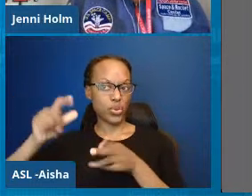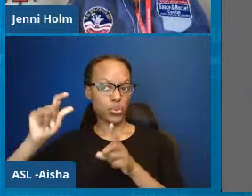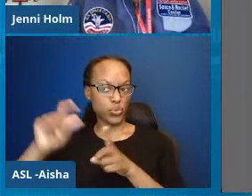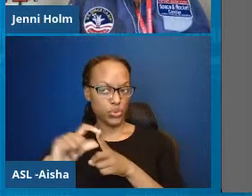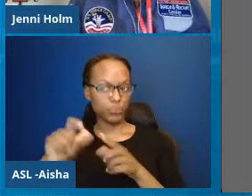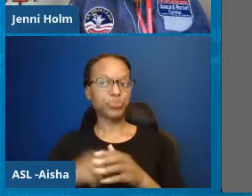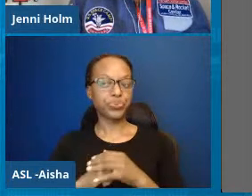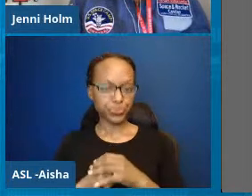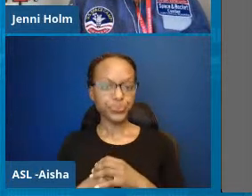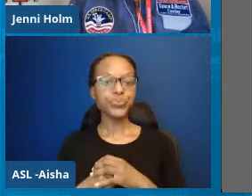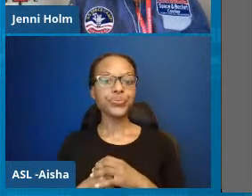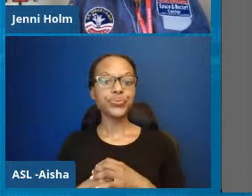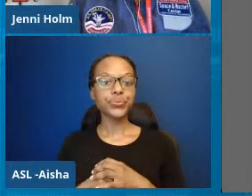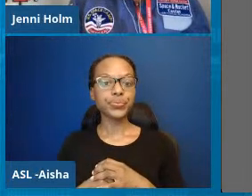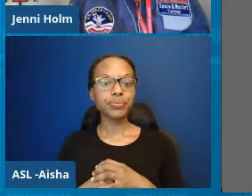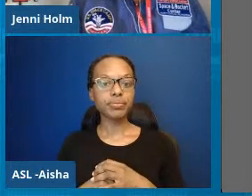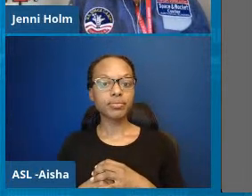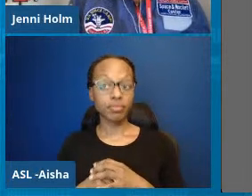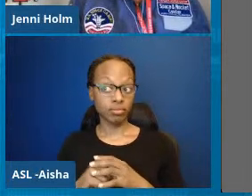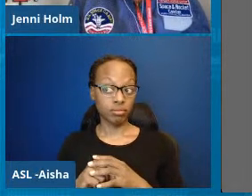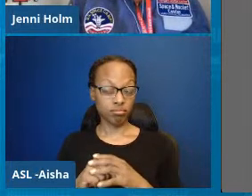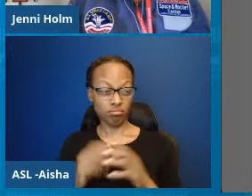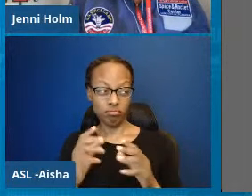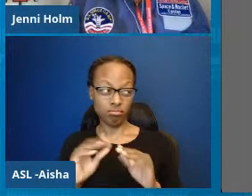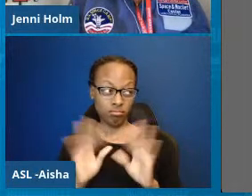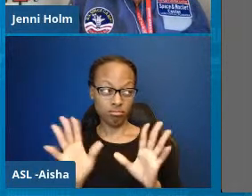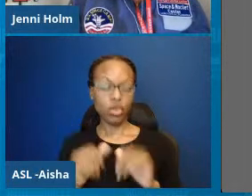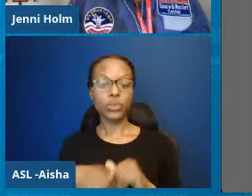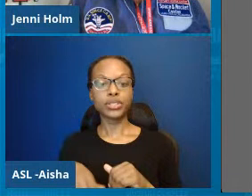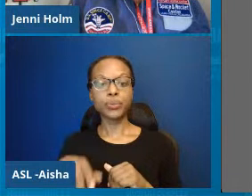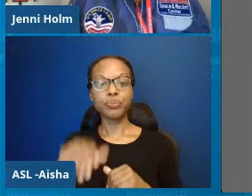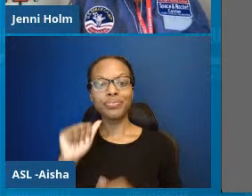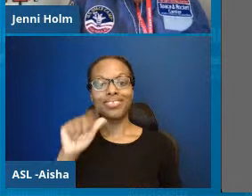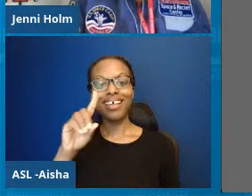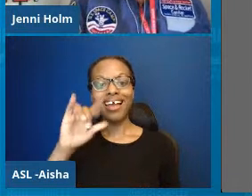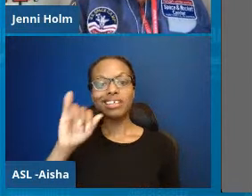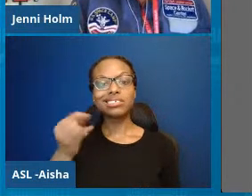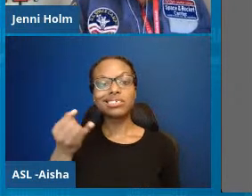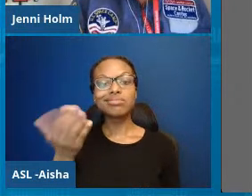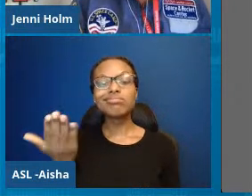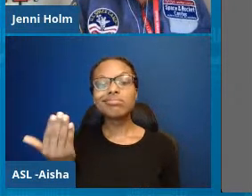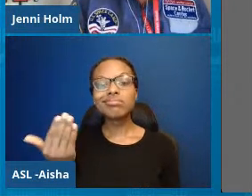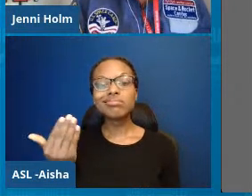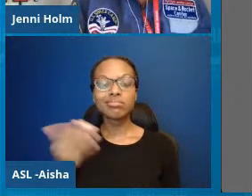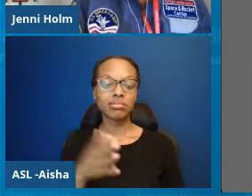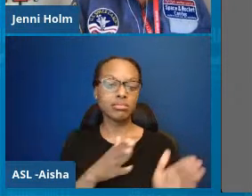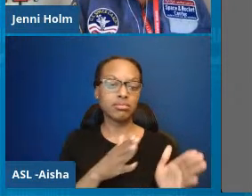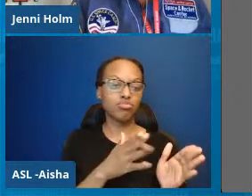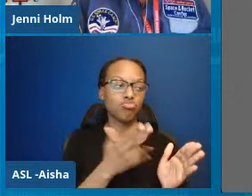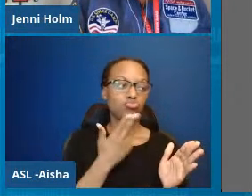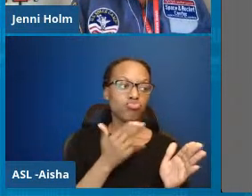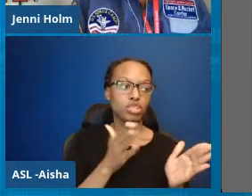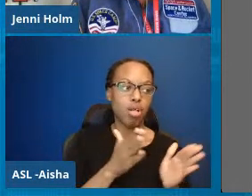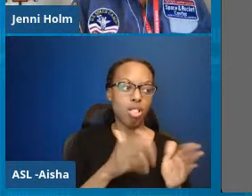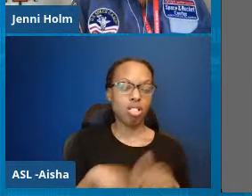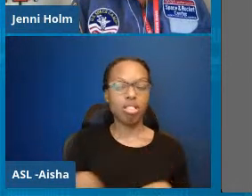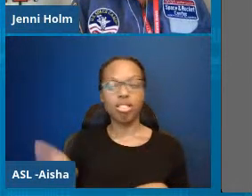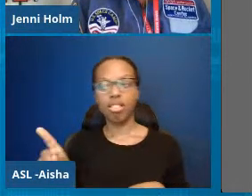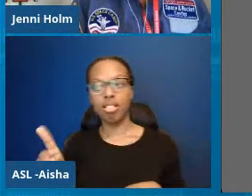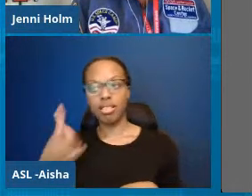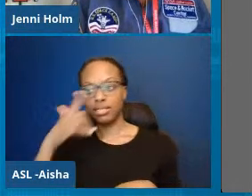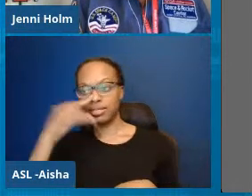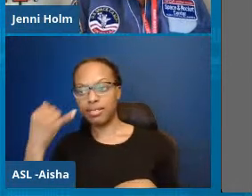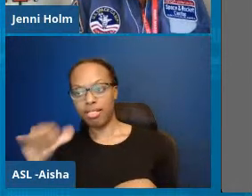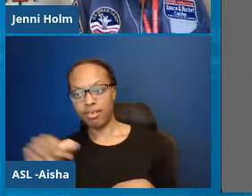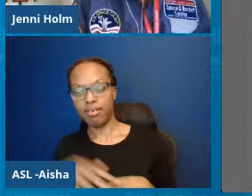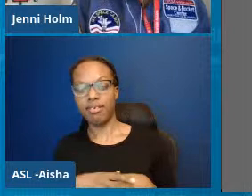to what I say, okay? Does that make sense? So adjective. Give me an adjective. Small. Silly. Okay, you write it